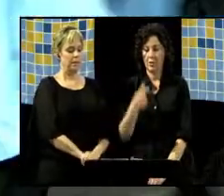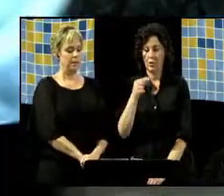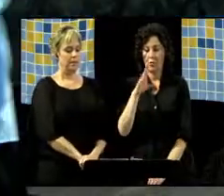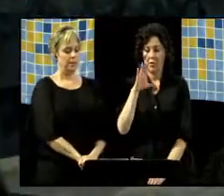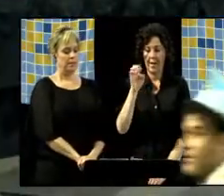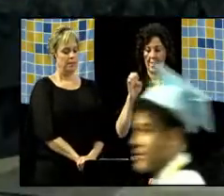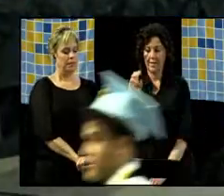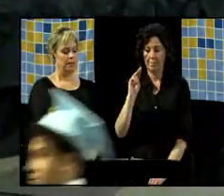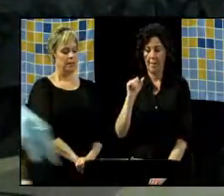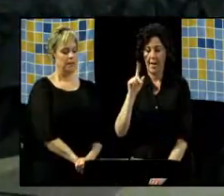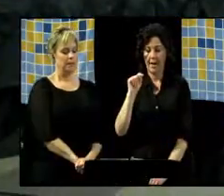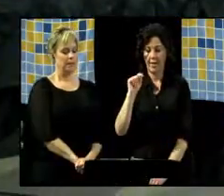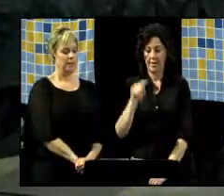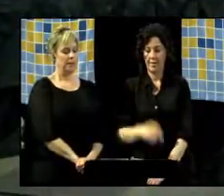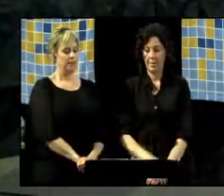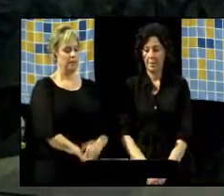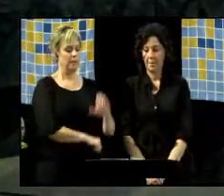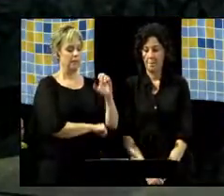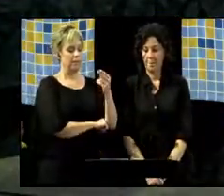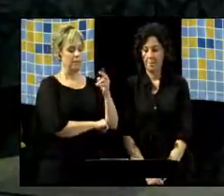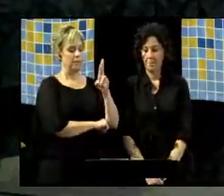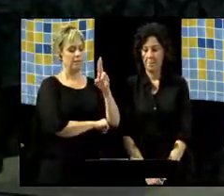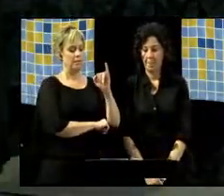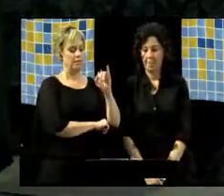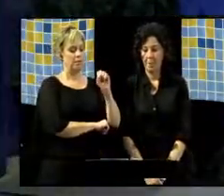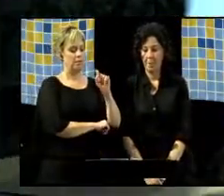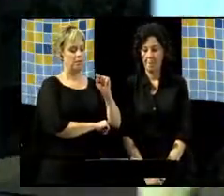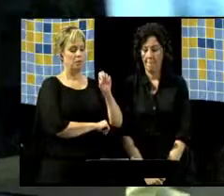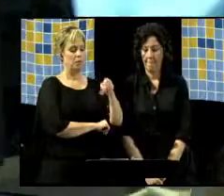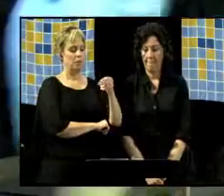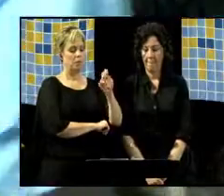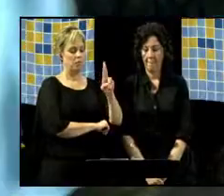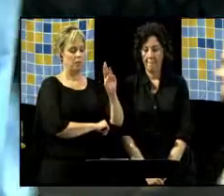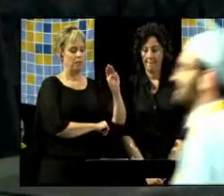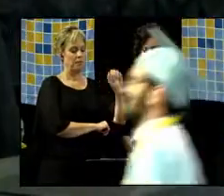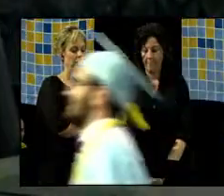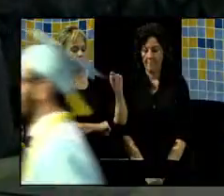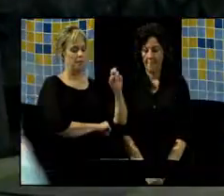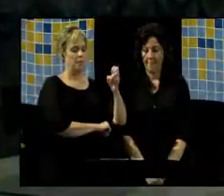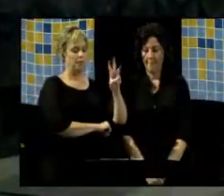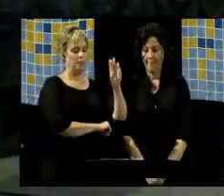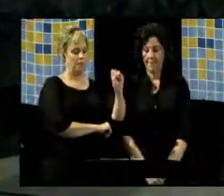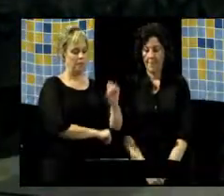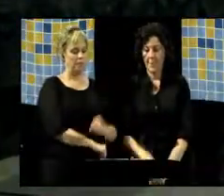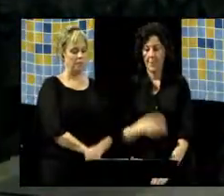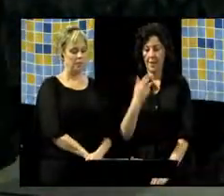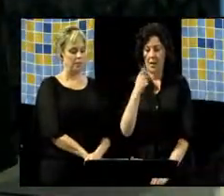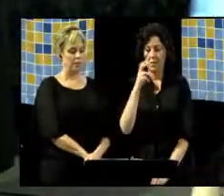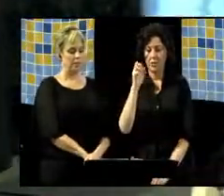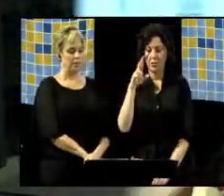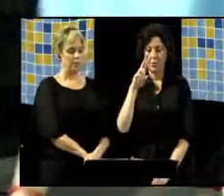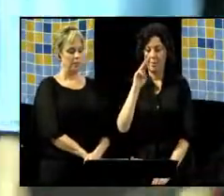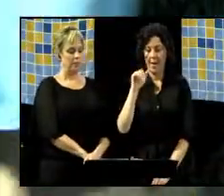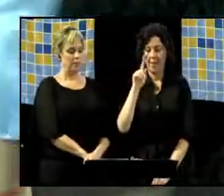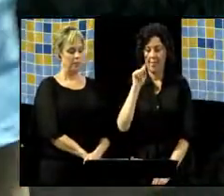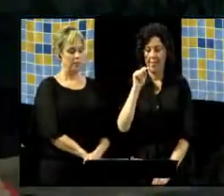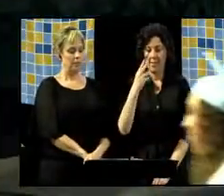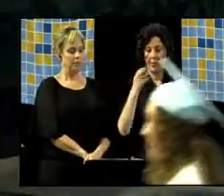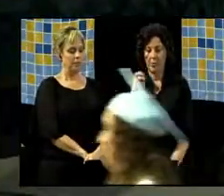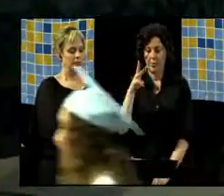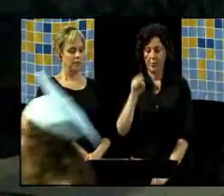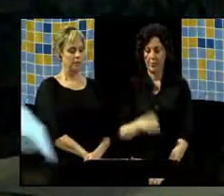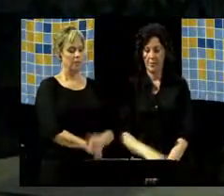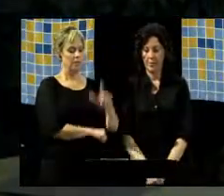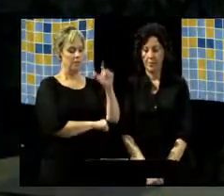Matt. Christopher Ryan Matthews. Hunter James Matthews.